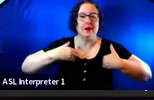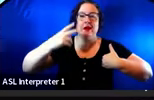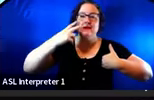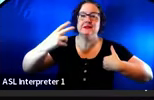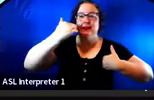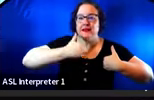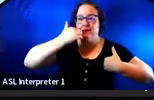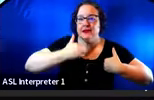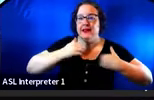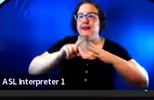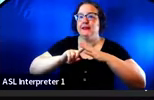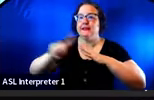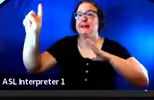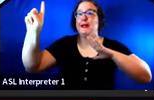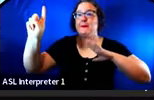You're escaping.